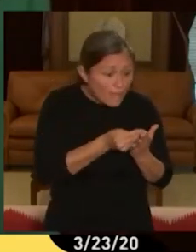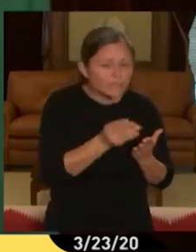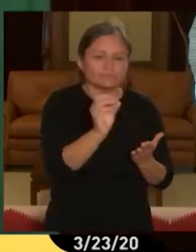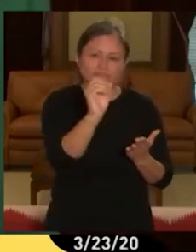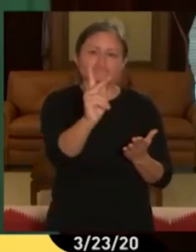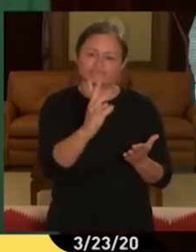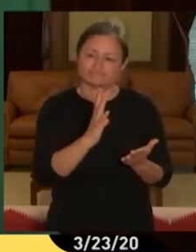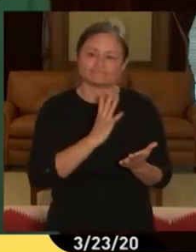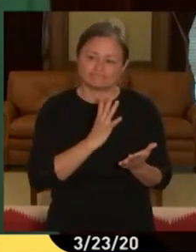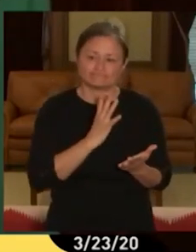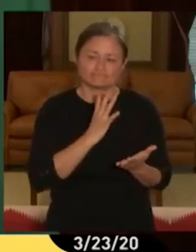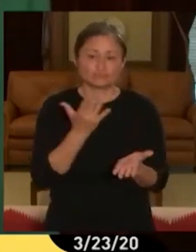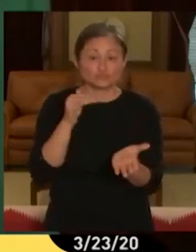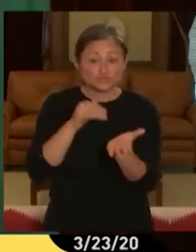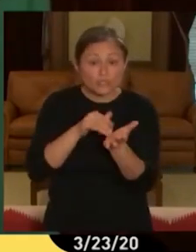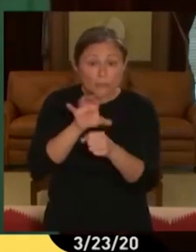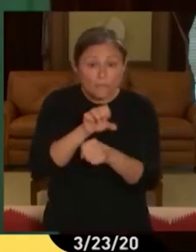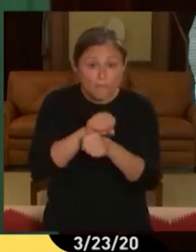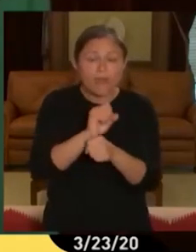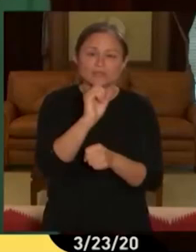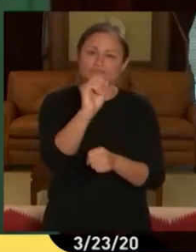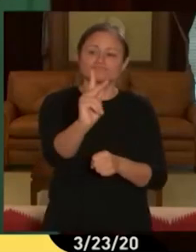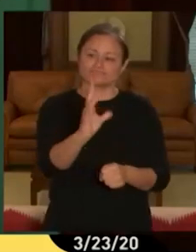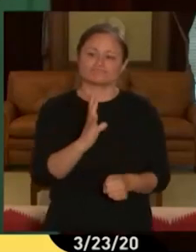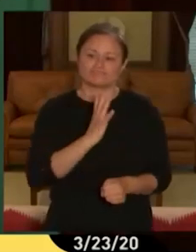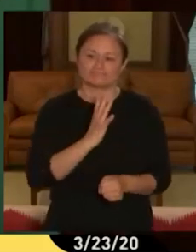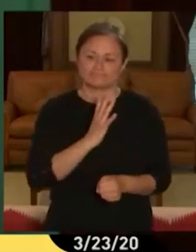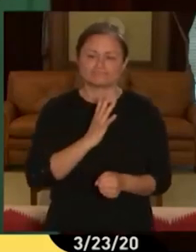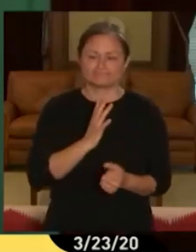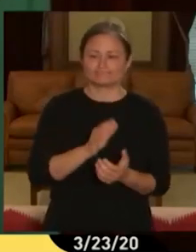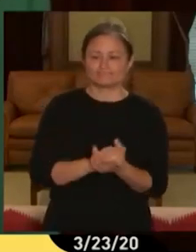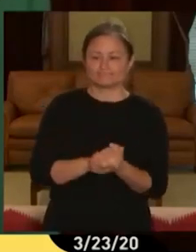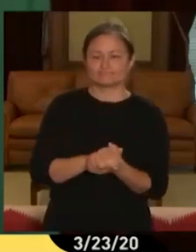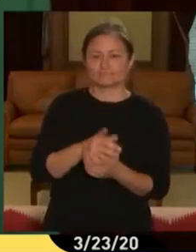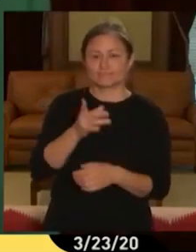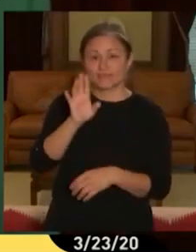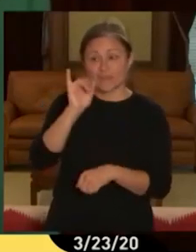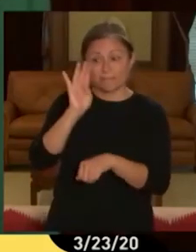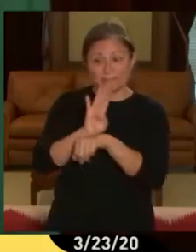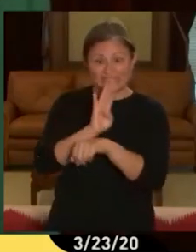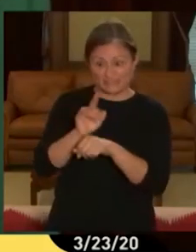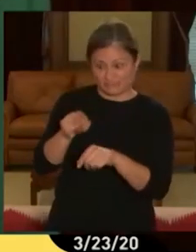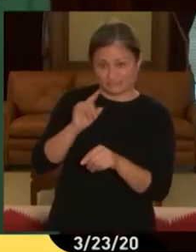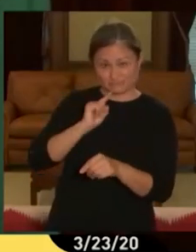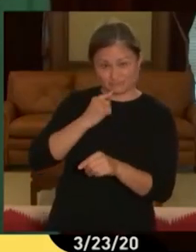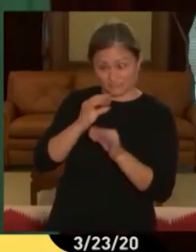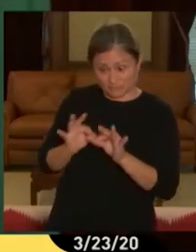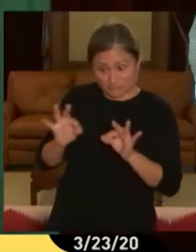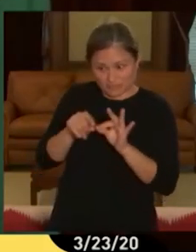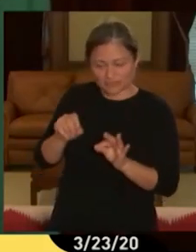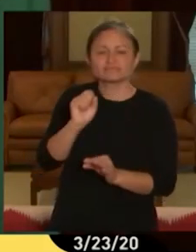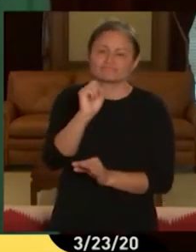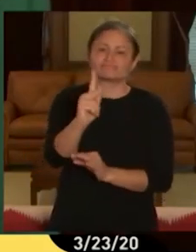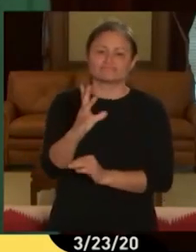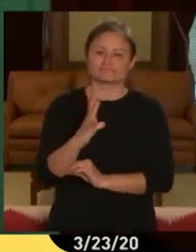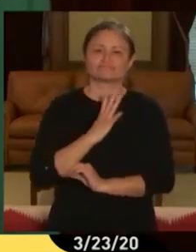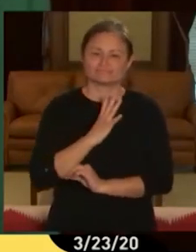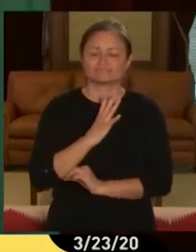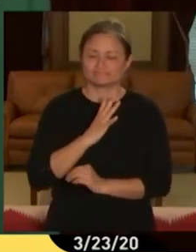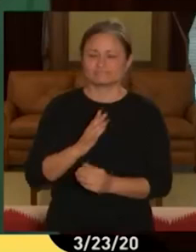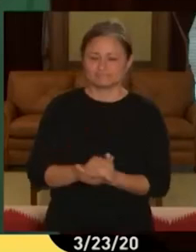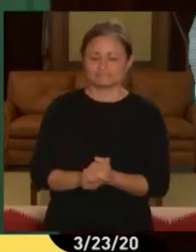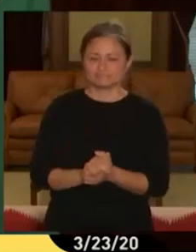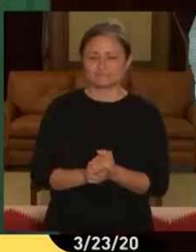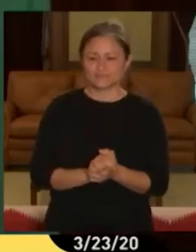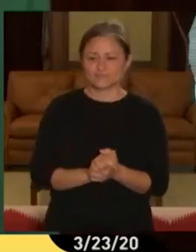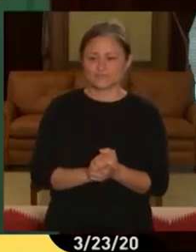pharmacy, or if they work at a business deemed essential to the continued functioning during an emergency. So this does not